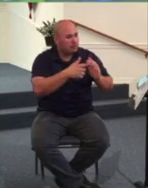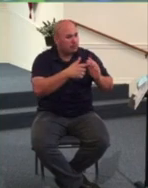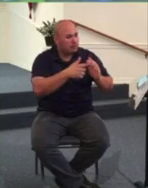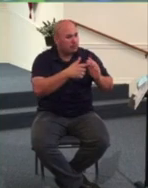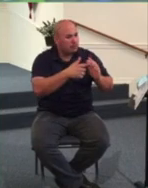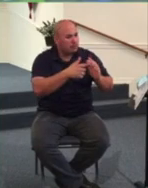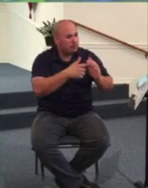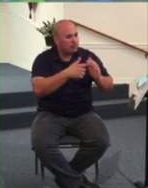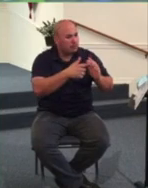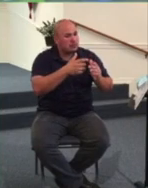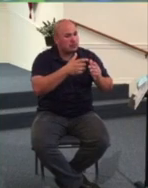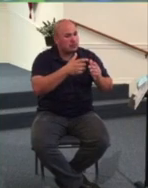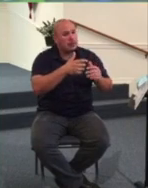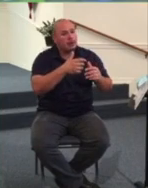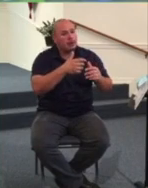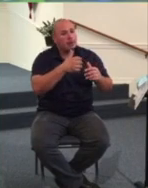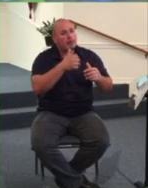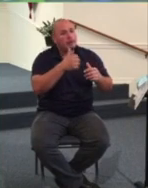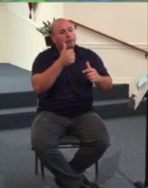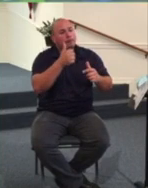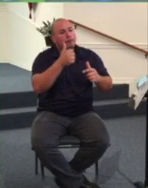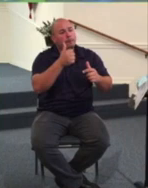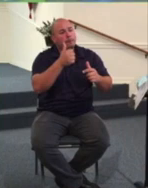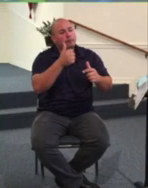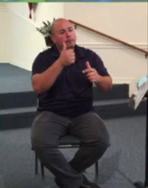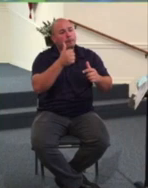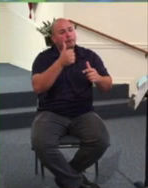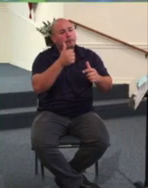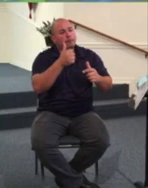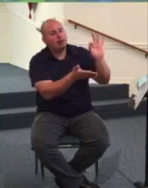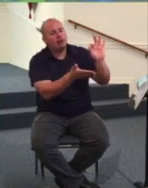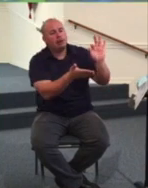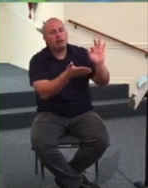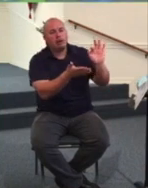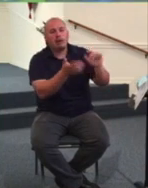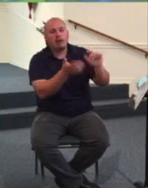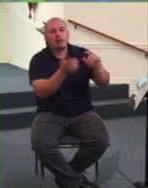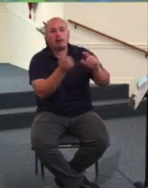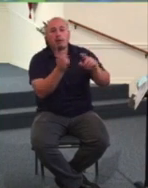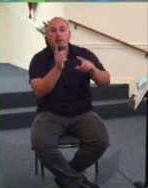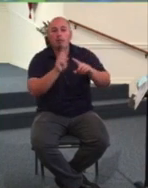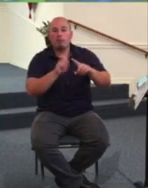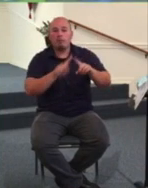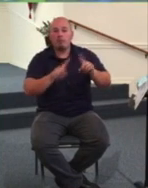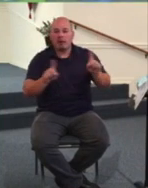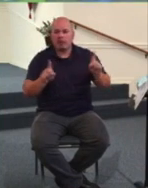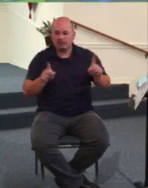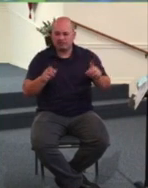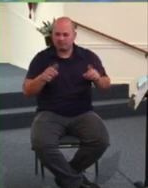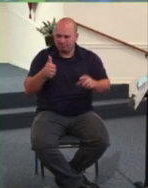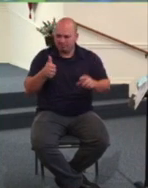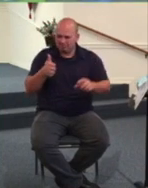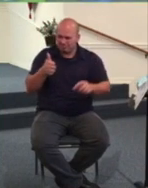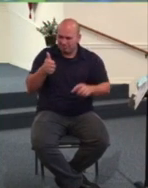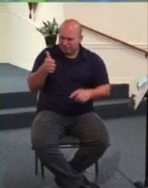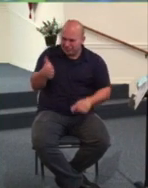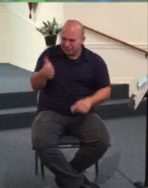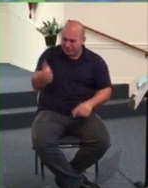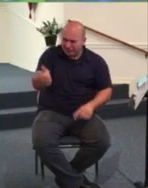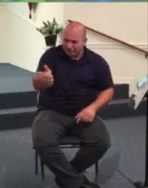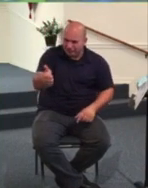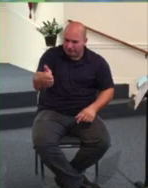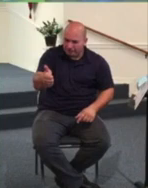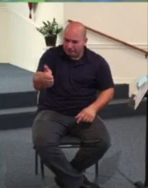your brother, "Brother, let me take the speck out of your eye," when you yourself fail to see the plank in your own eye?